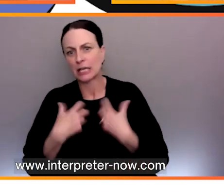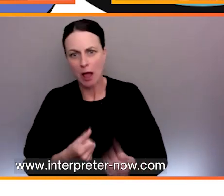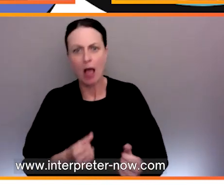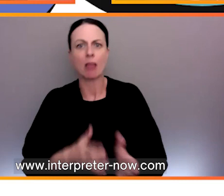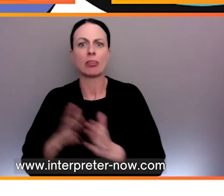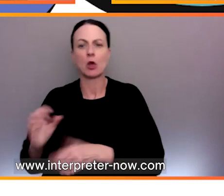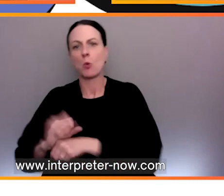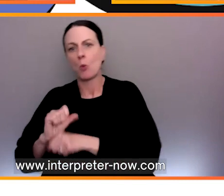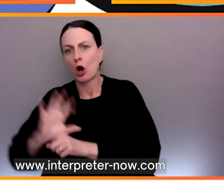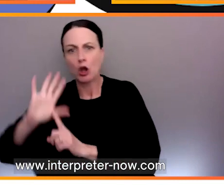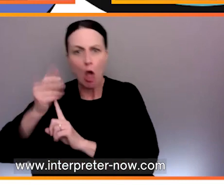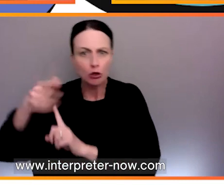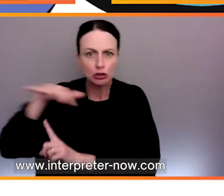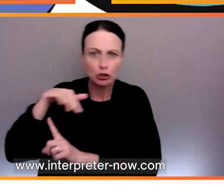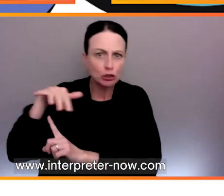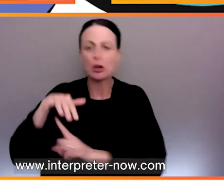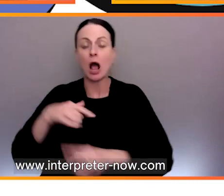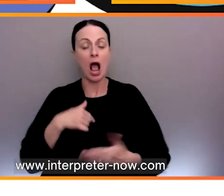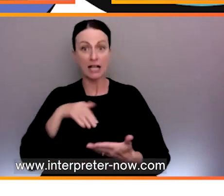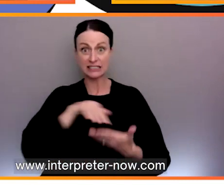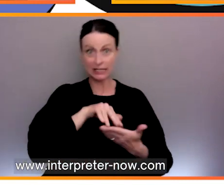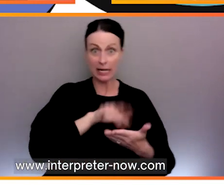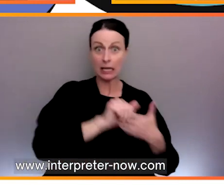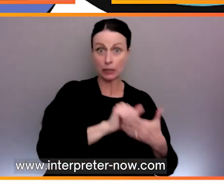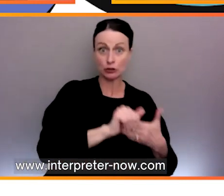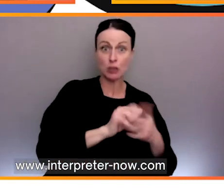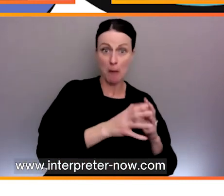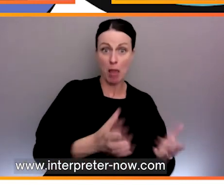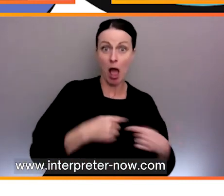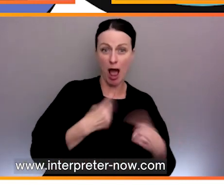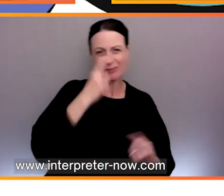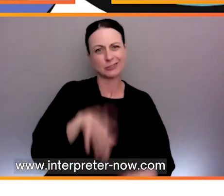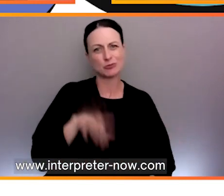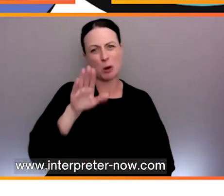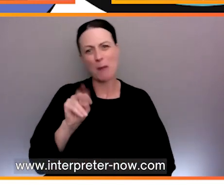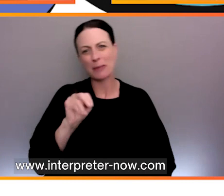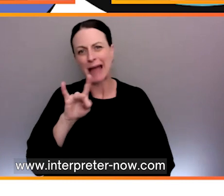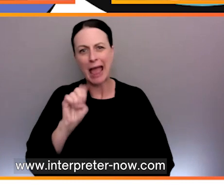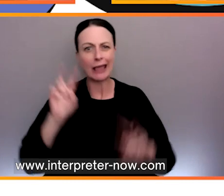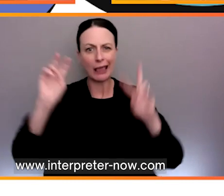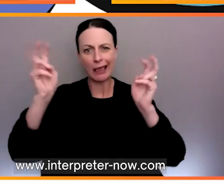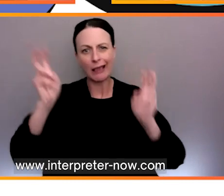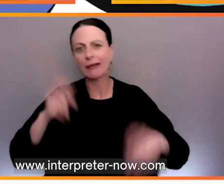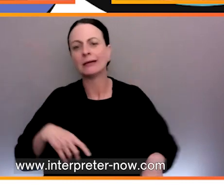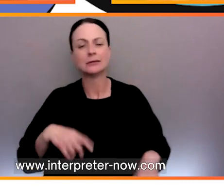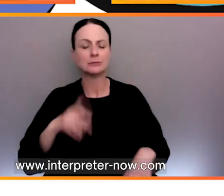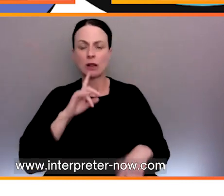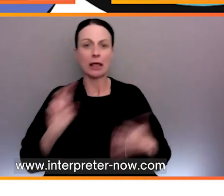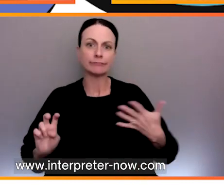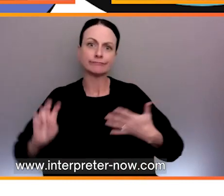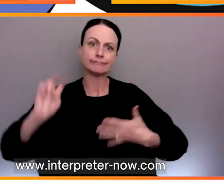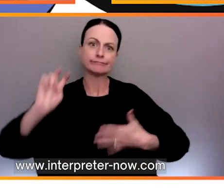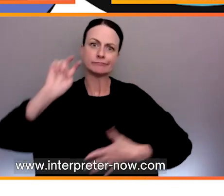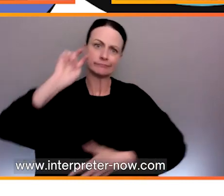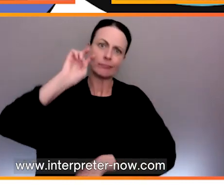that was a bit of a newer element for me to dive so deeply into. And what I realized is I was